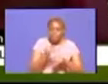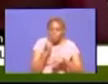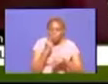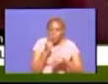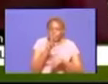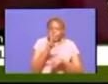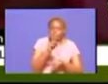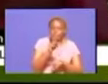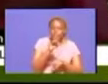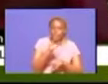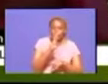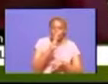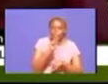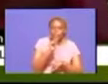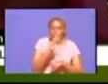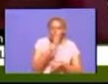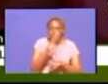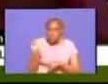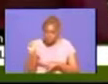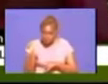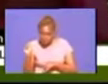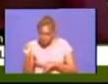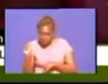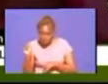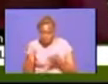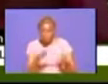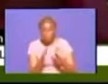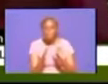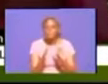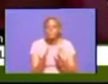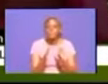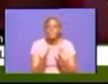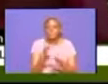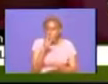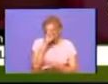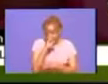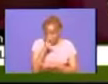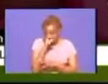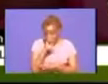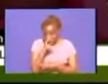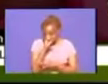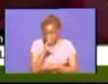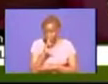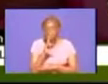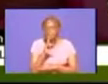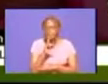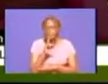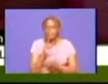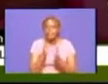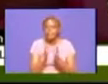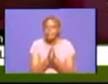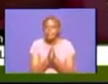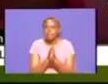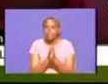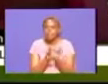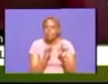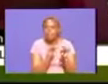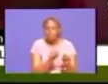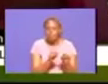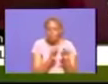Kiambaa constituency, Mr. Speaker. I take this opportunity to seriously and condemn, you